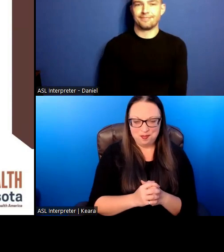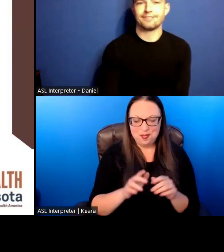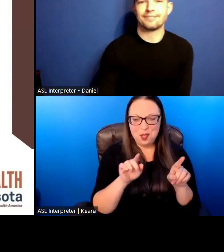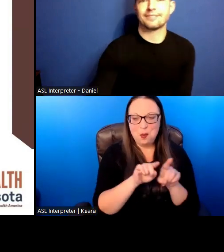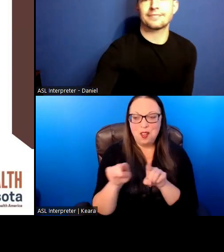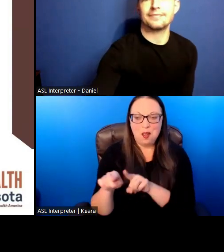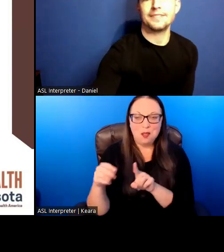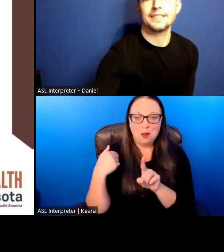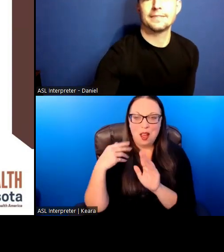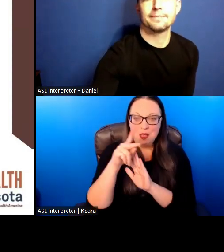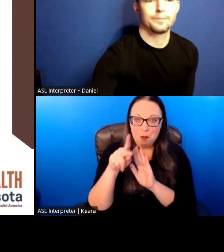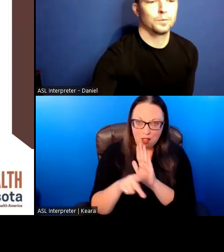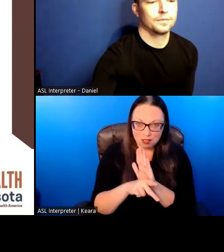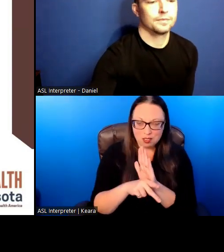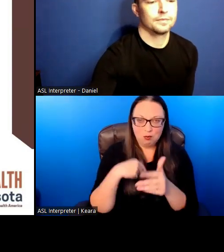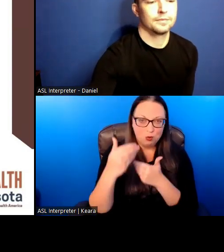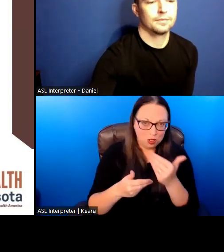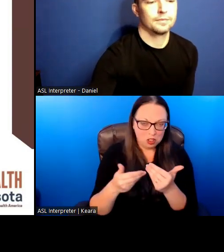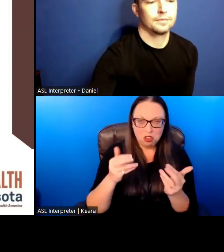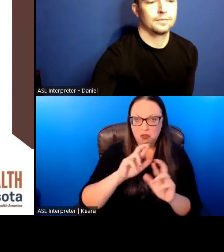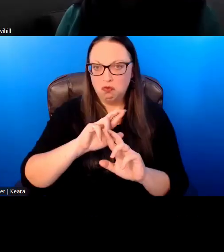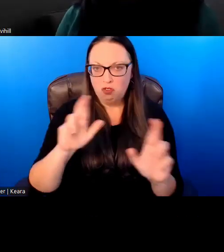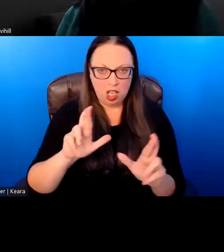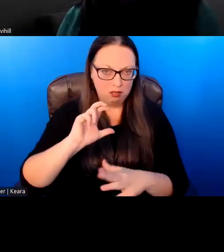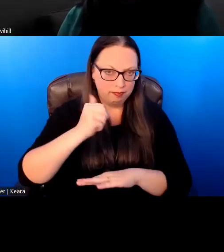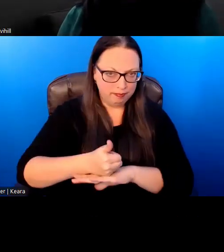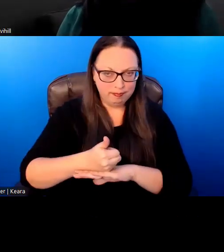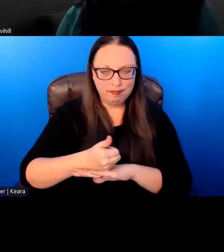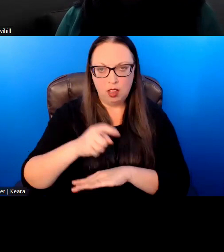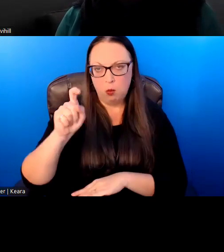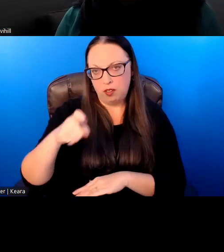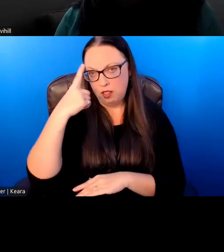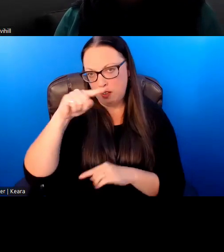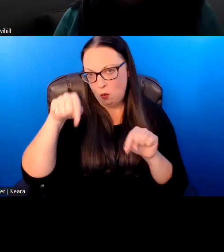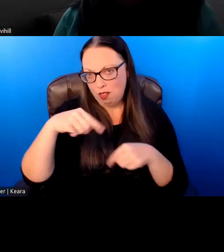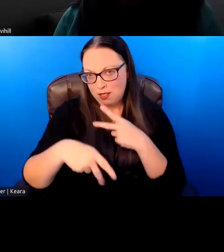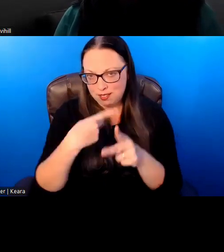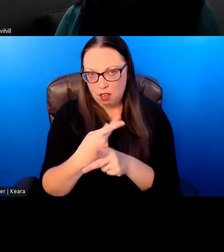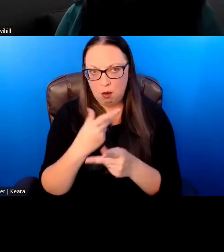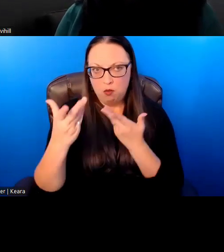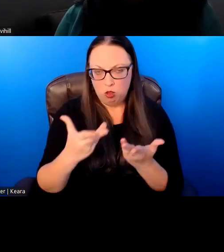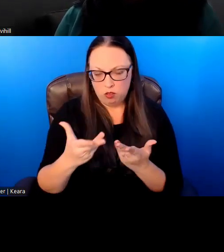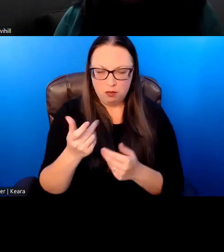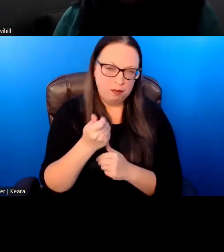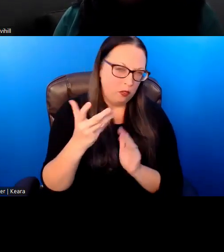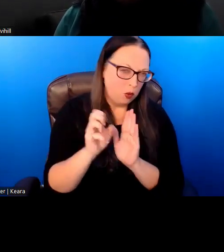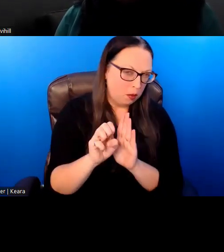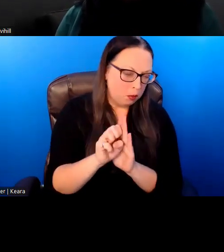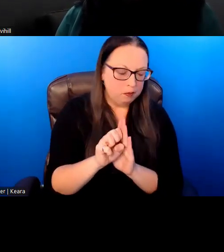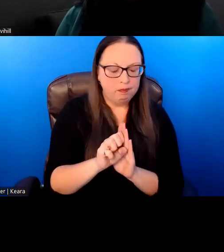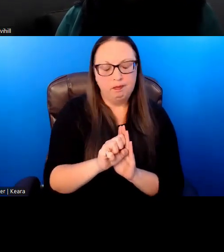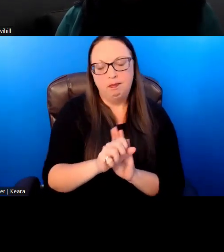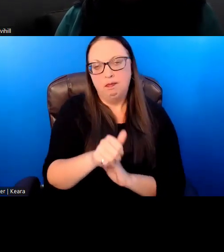place that were needed for this type of service. And so, just a few examples here: